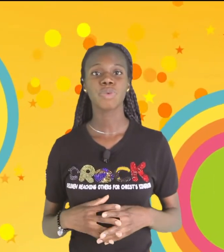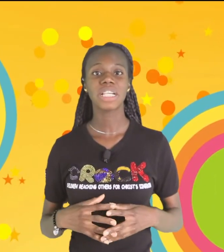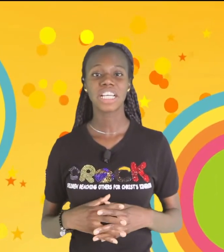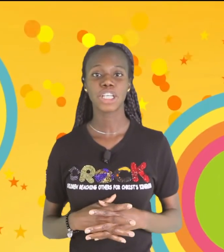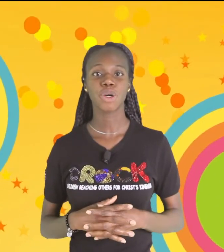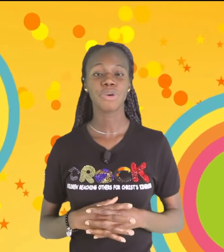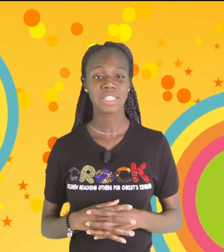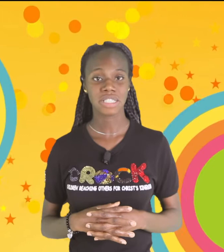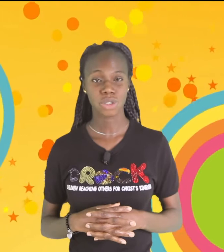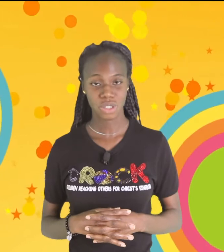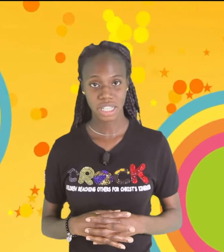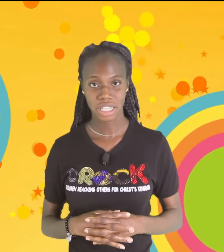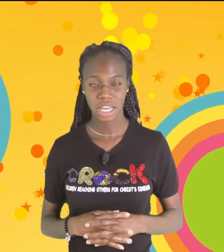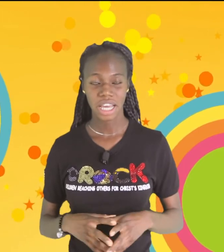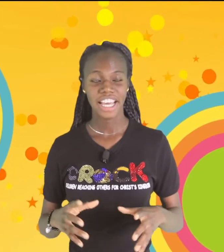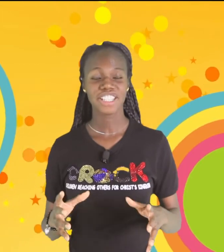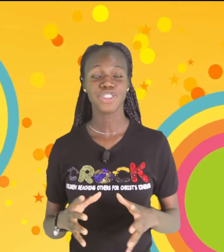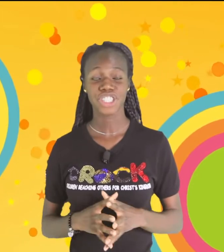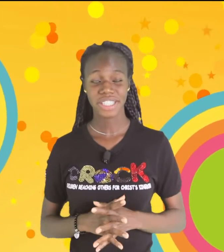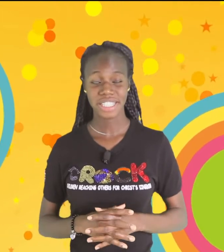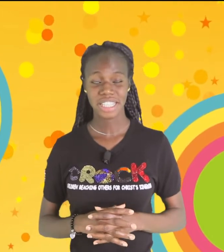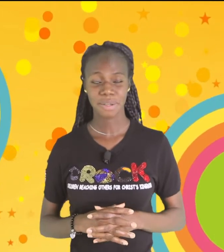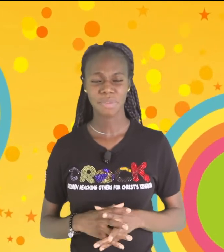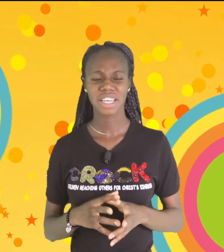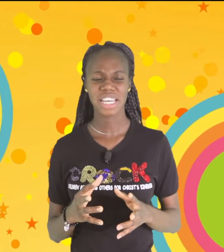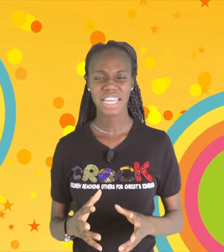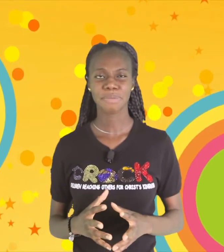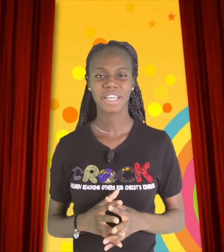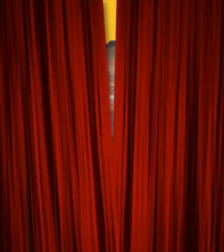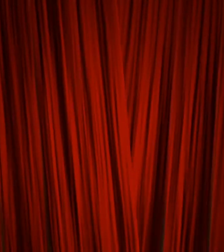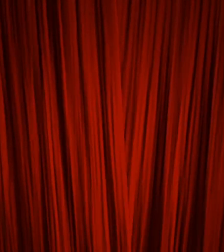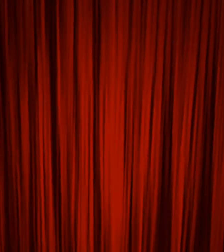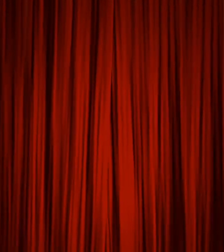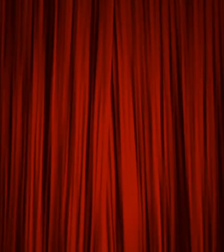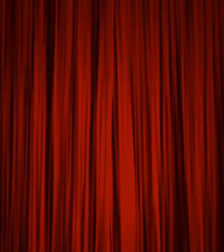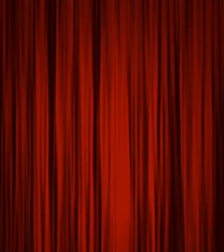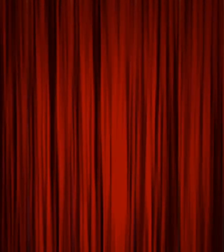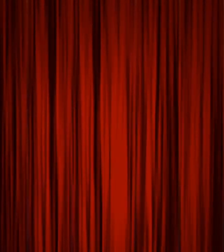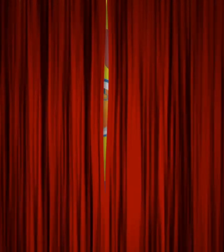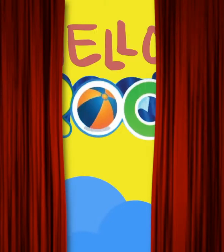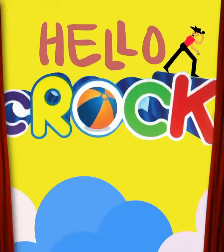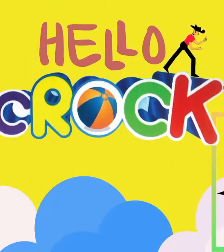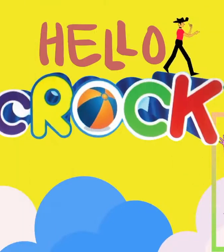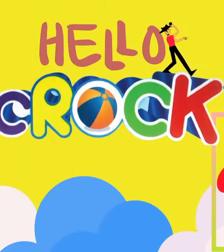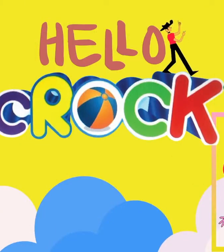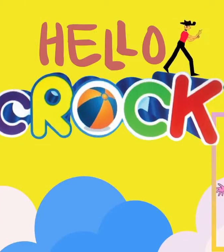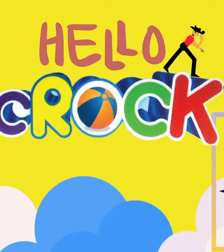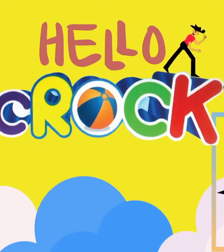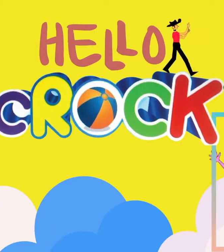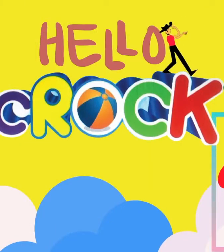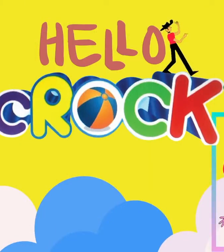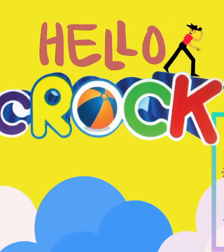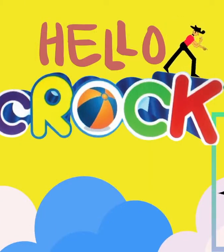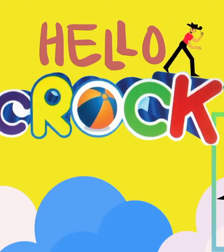practice what we learn in your presence today. In Jesus' name, amen. Hello, hello, hello.